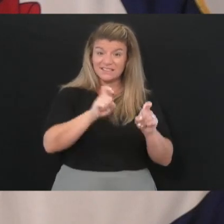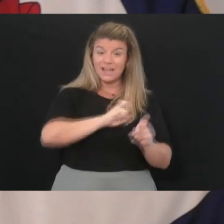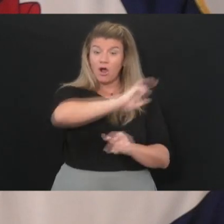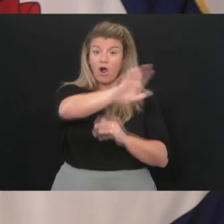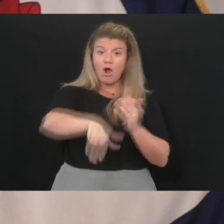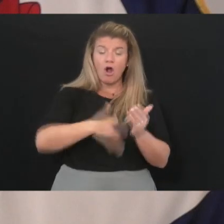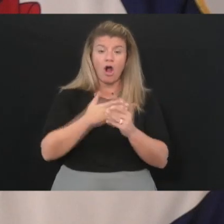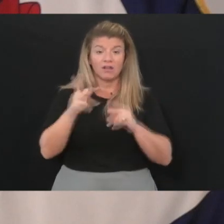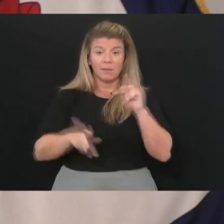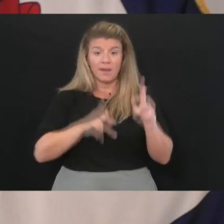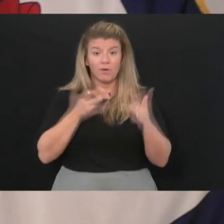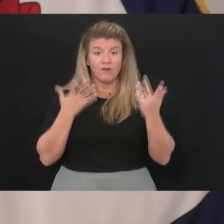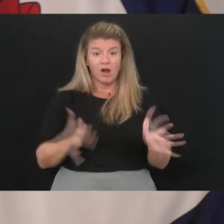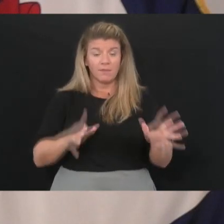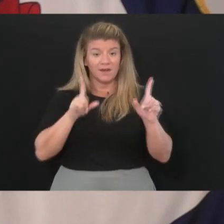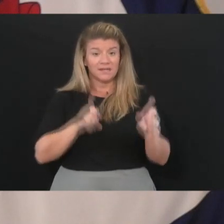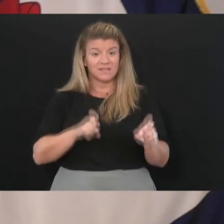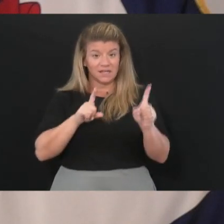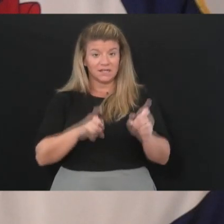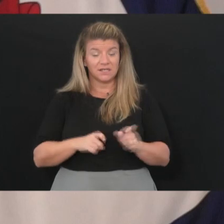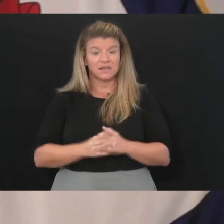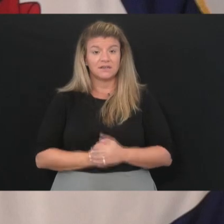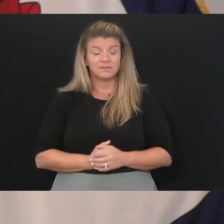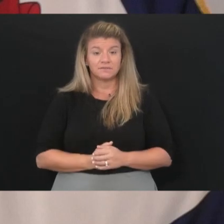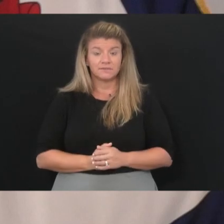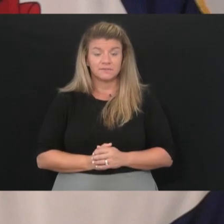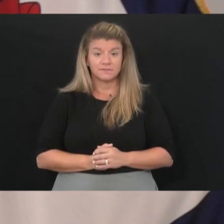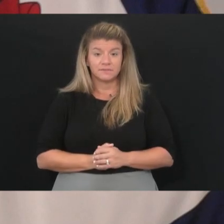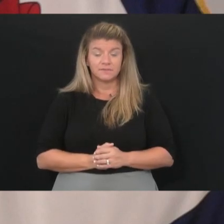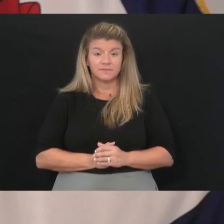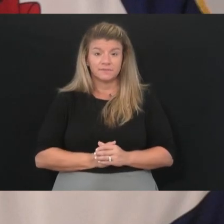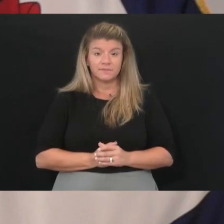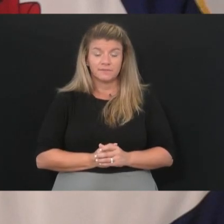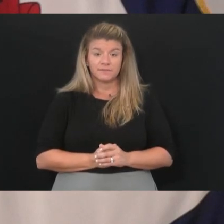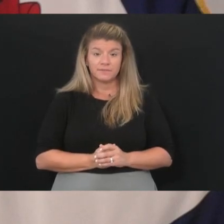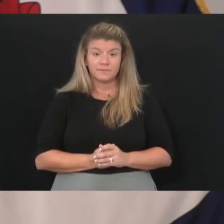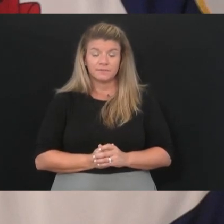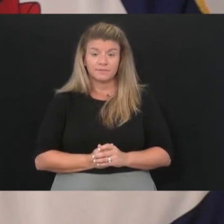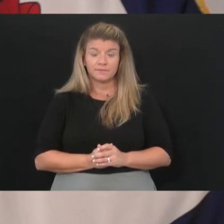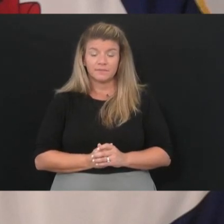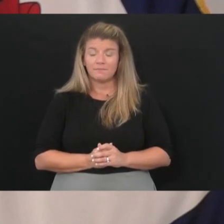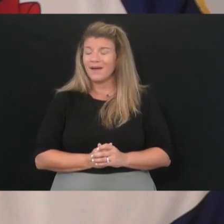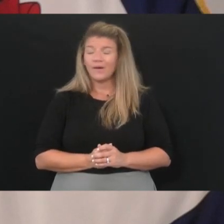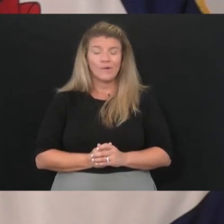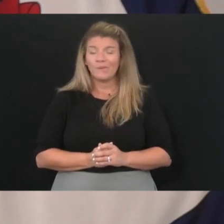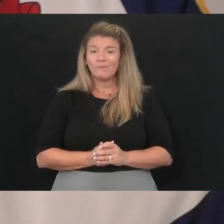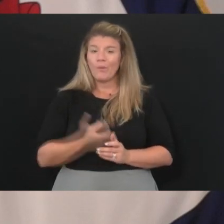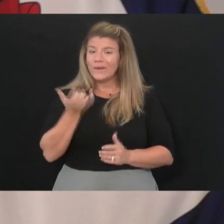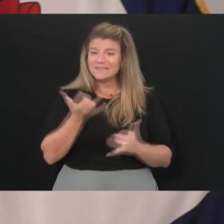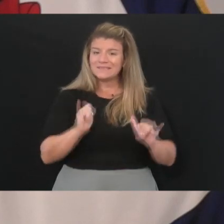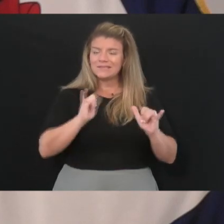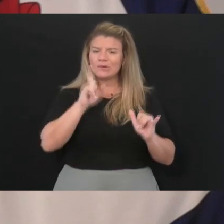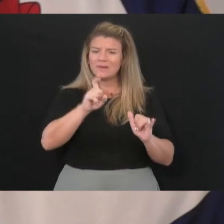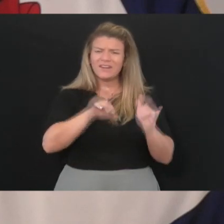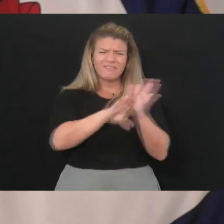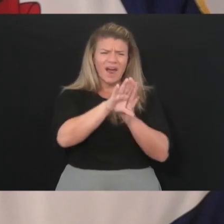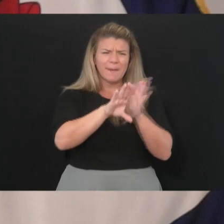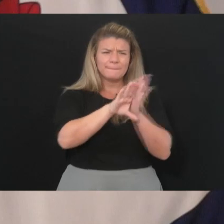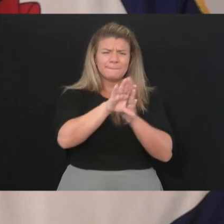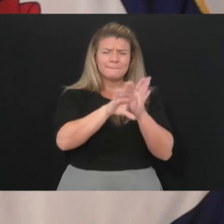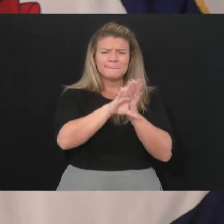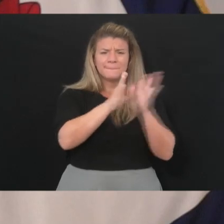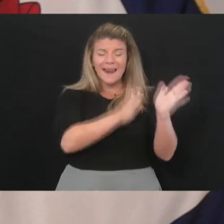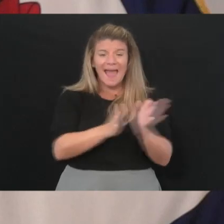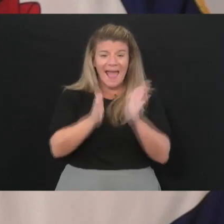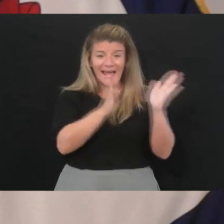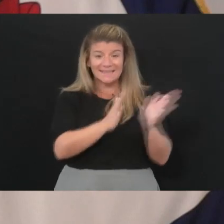population has been tested. But we need to develop plans right now